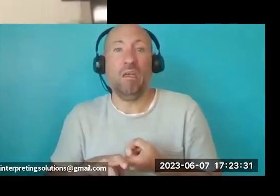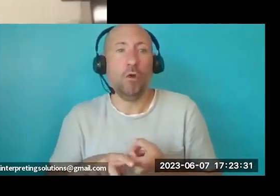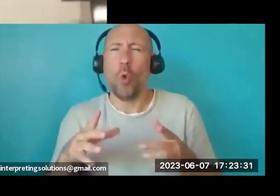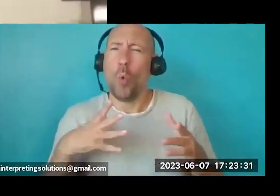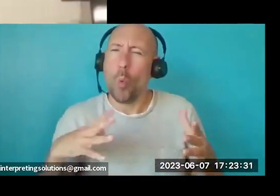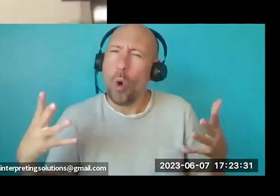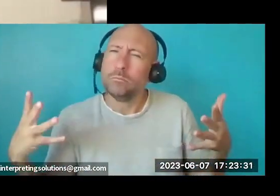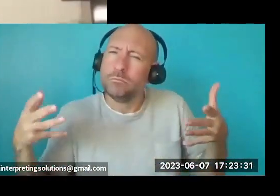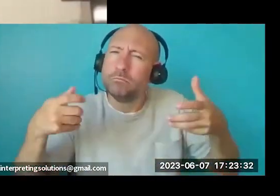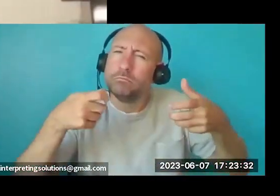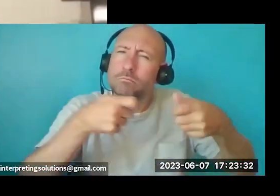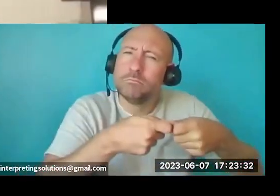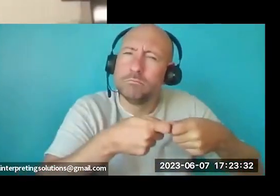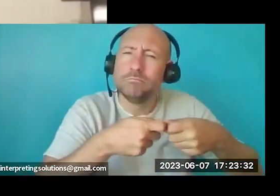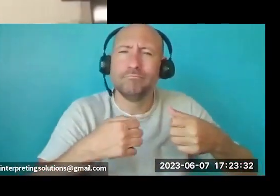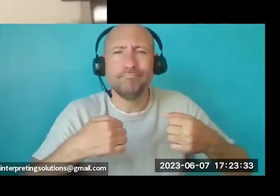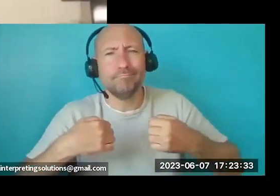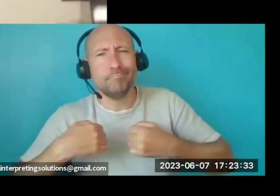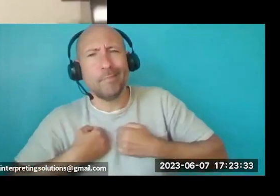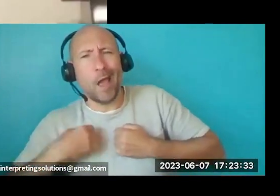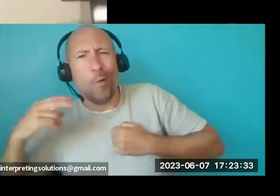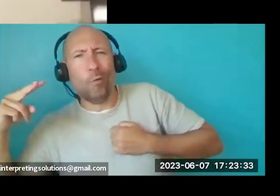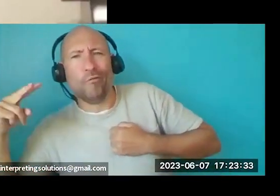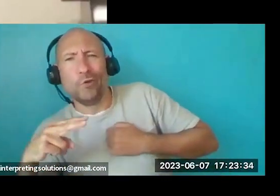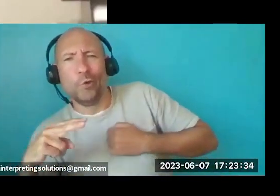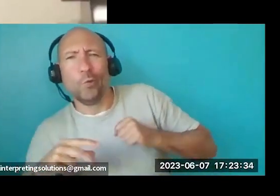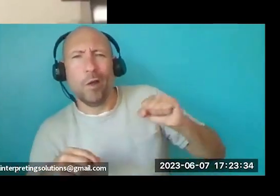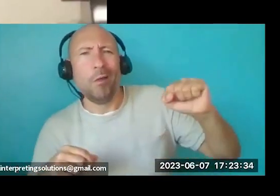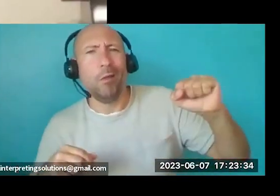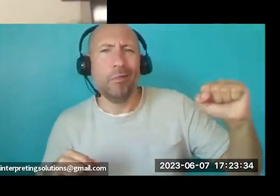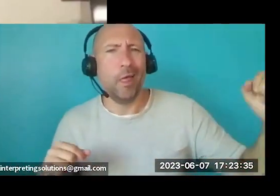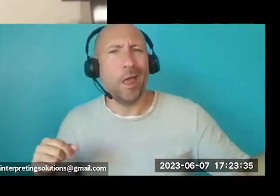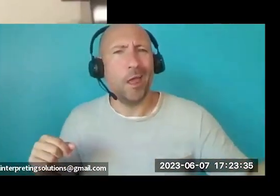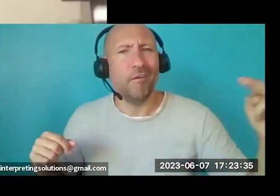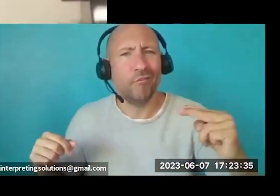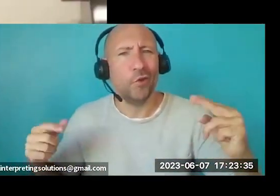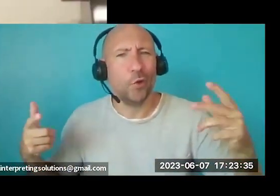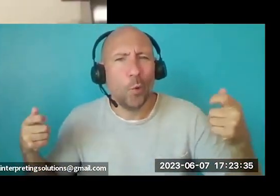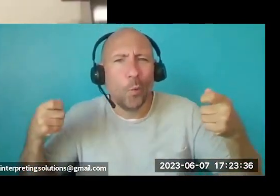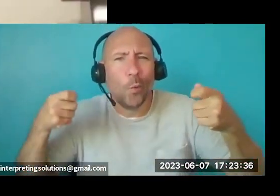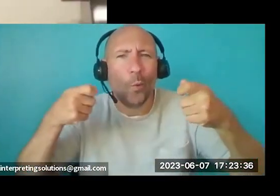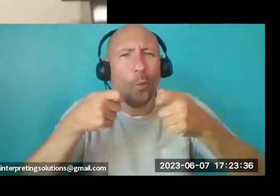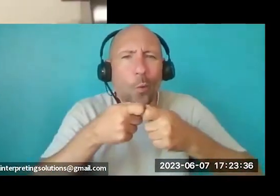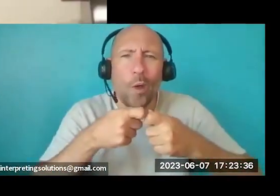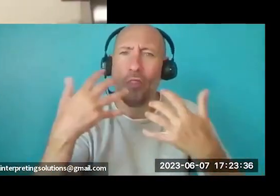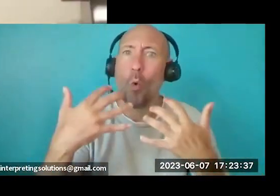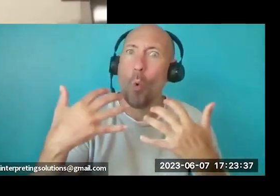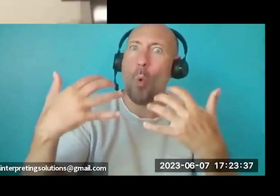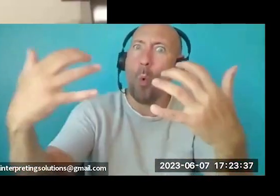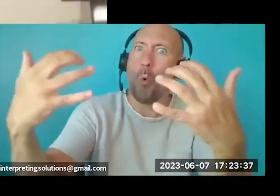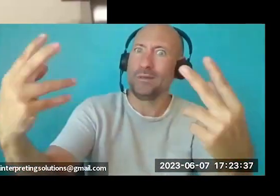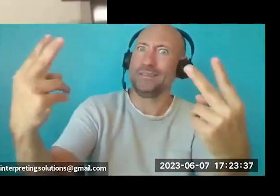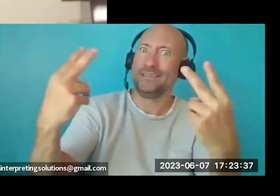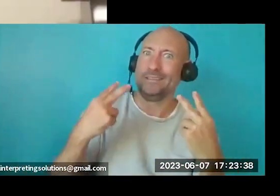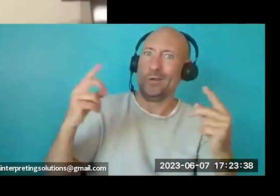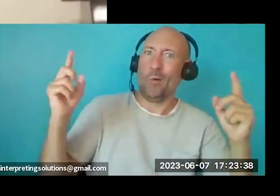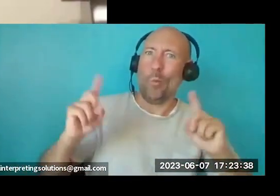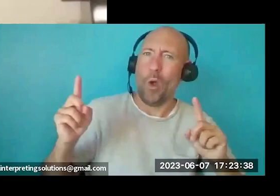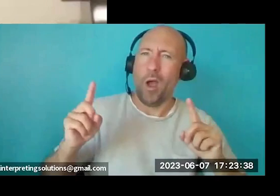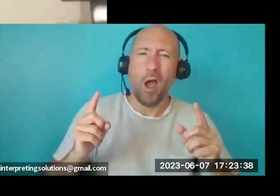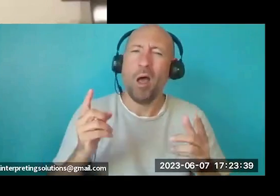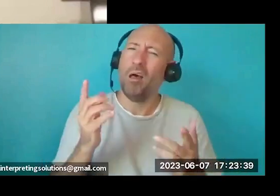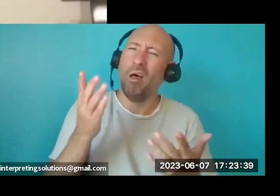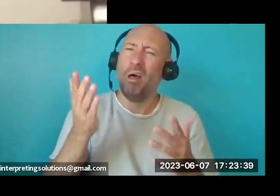is always, you see, a difference between what an artist would like to convey and what the audience perceives. We are somewhere